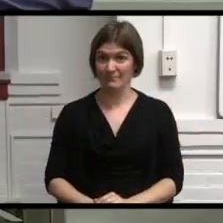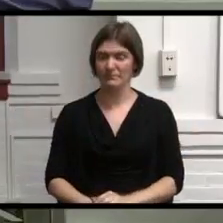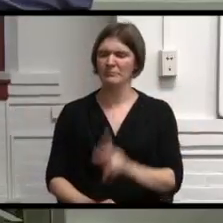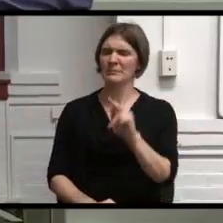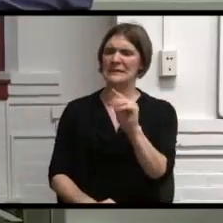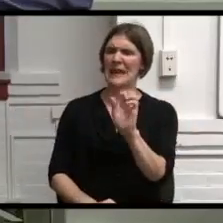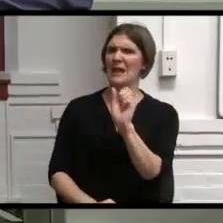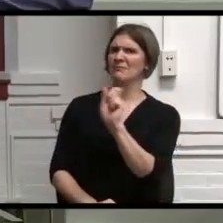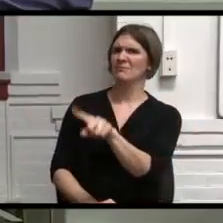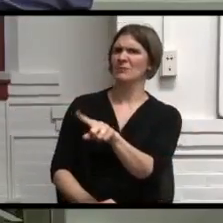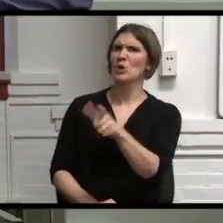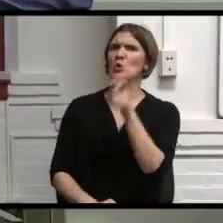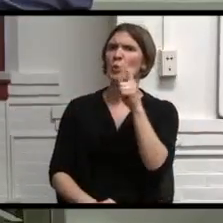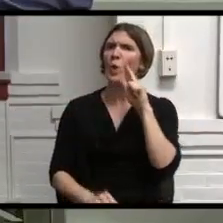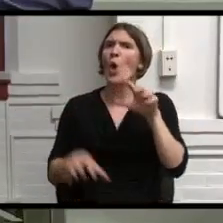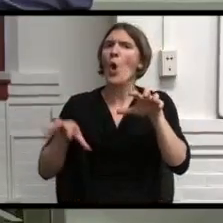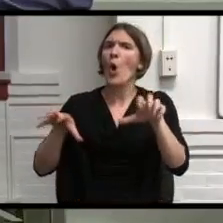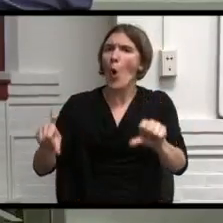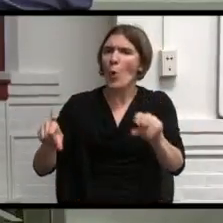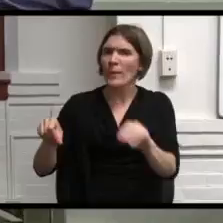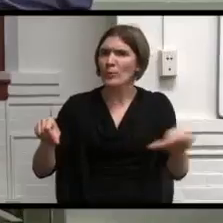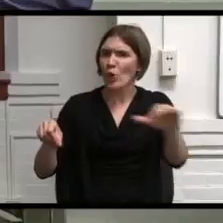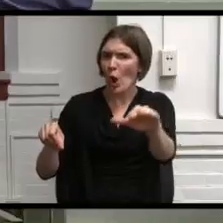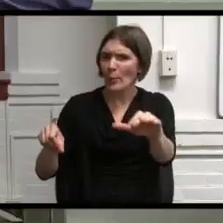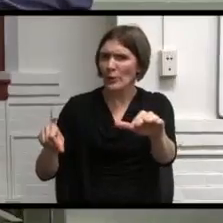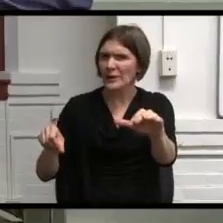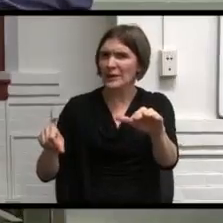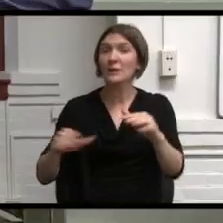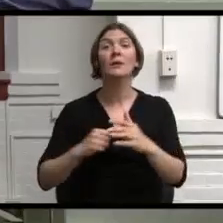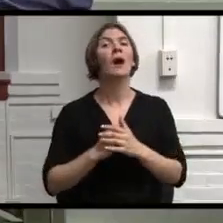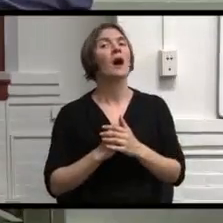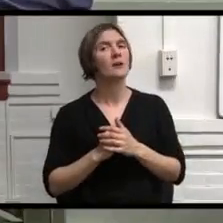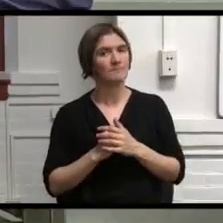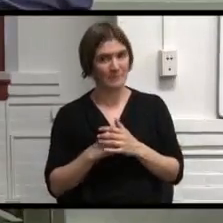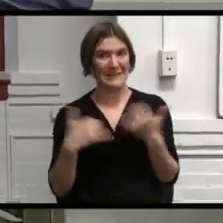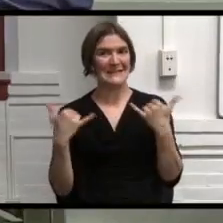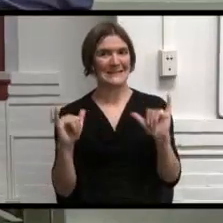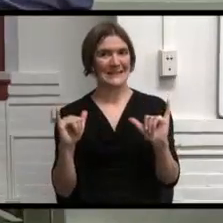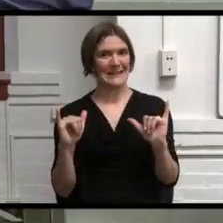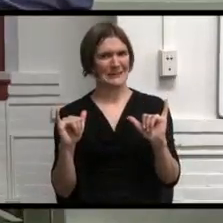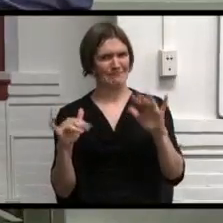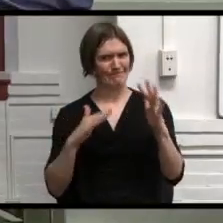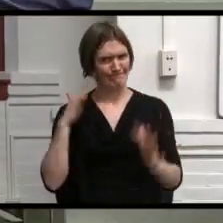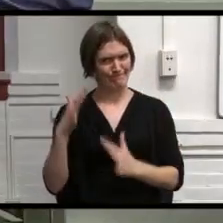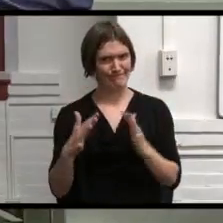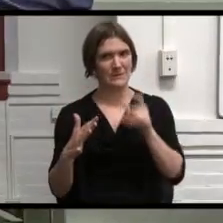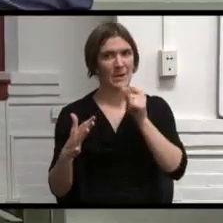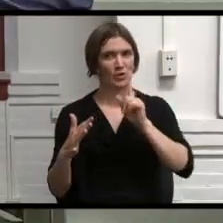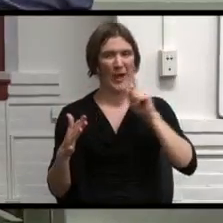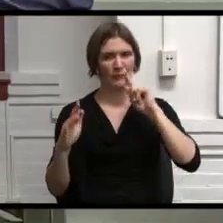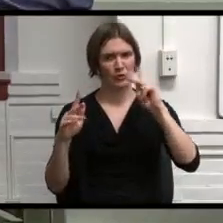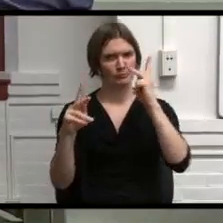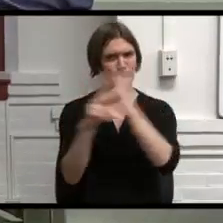who exactly will own the property? That's a point that's still being clarified at this point.